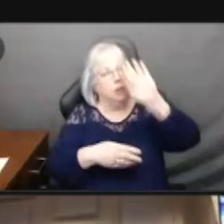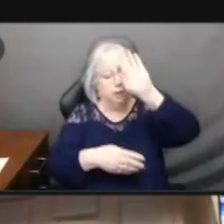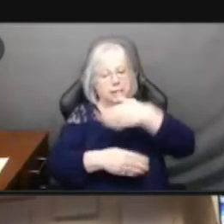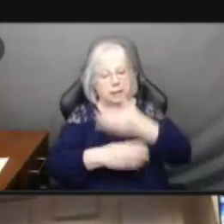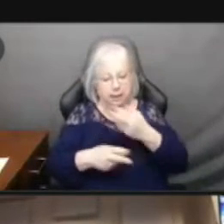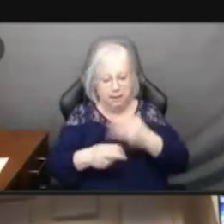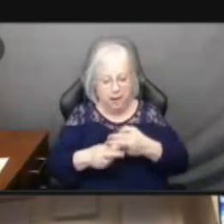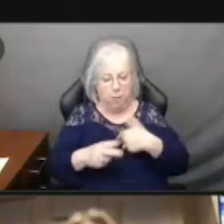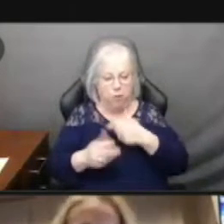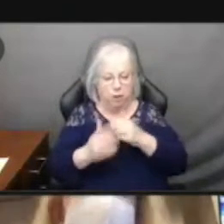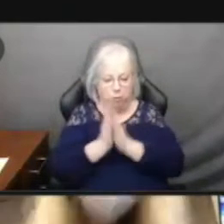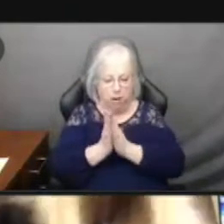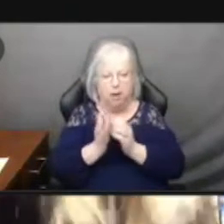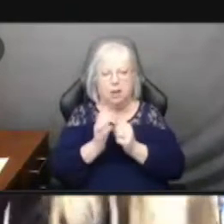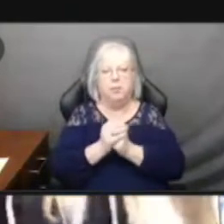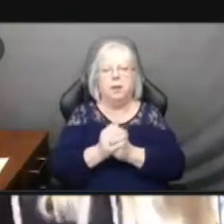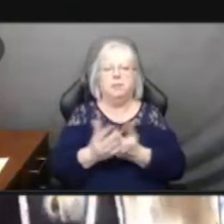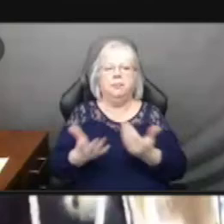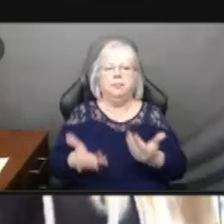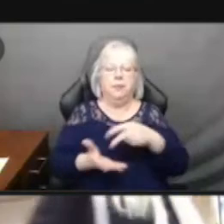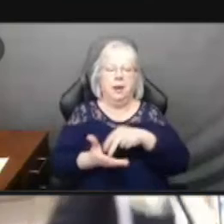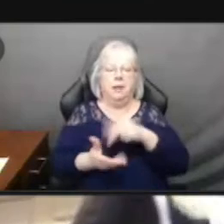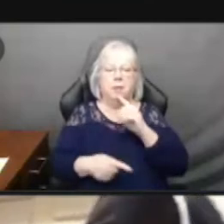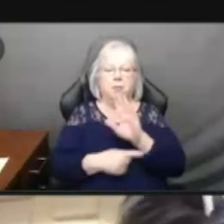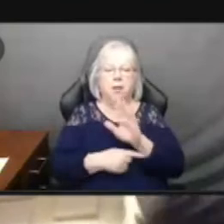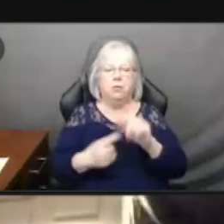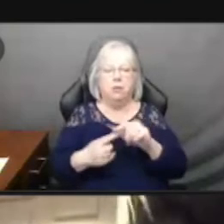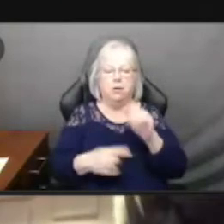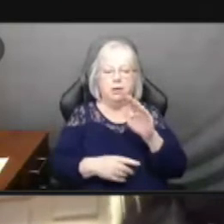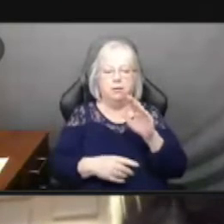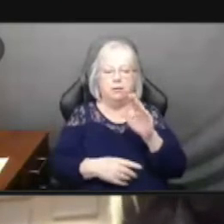please stand for the Pledge of Allegiance.